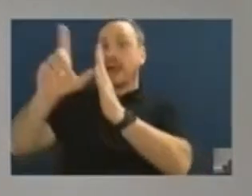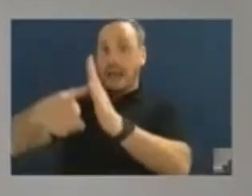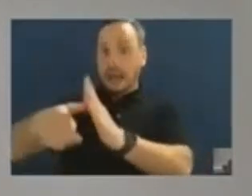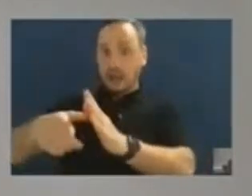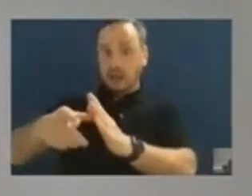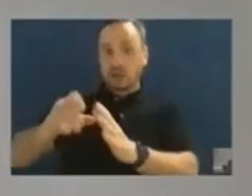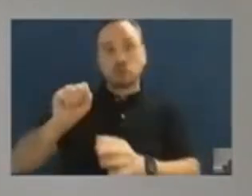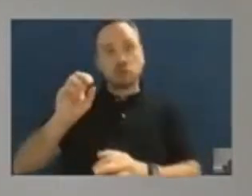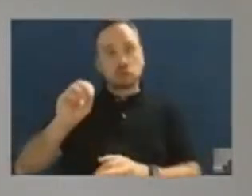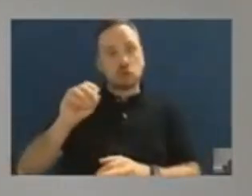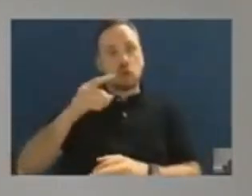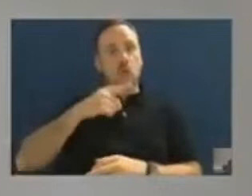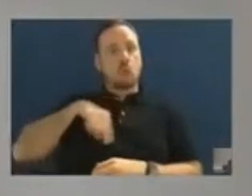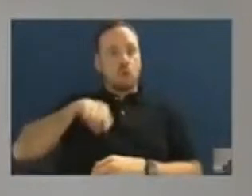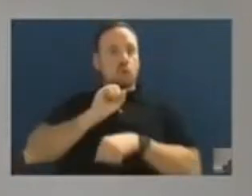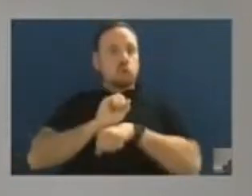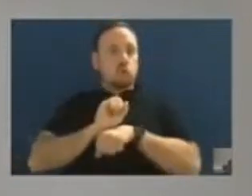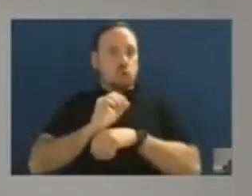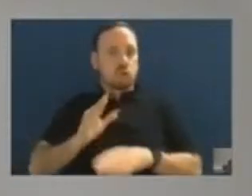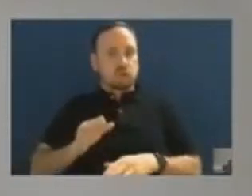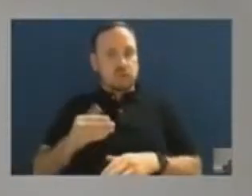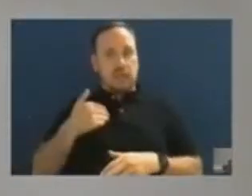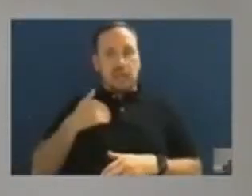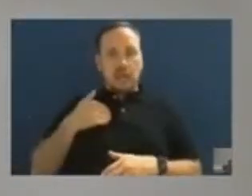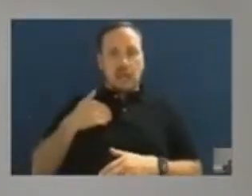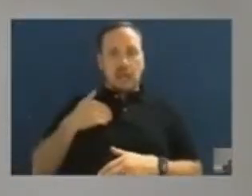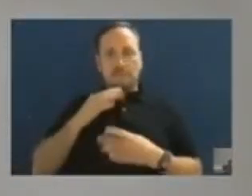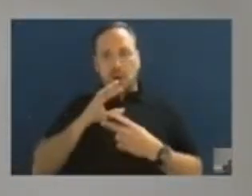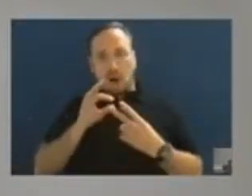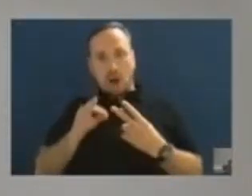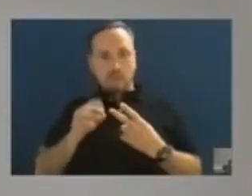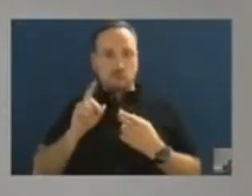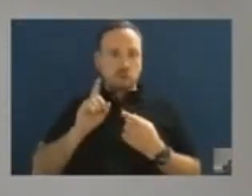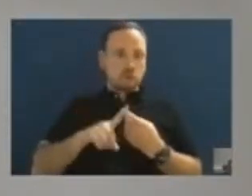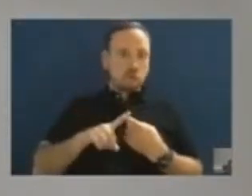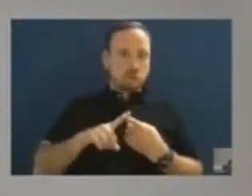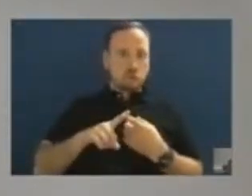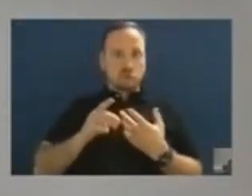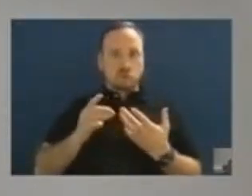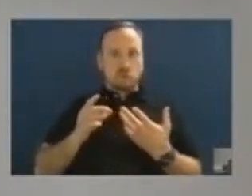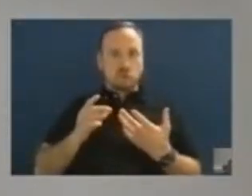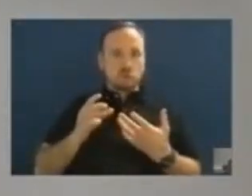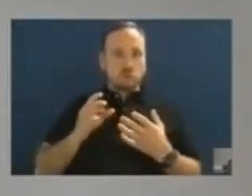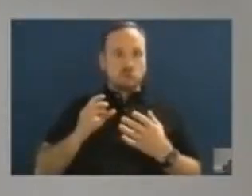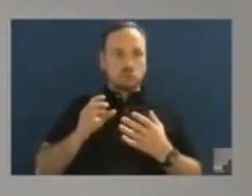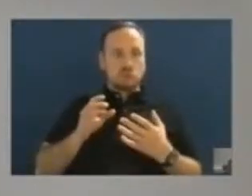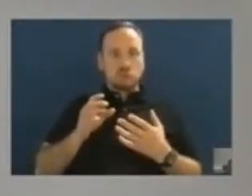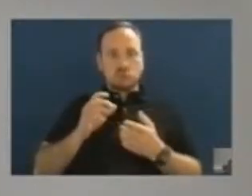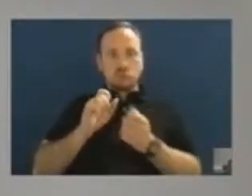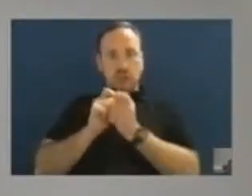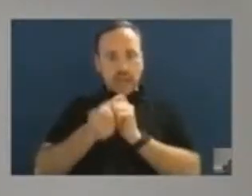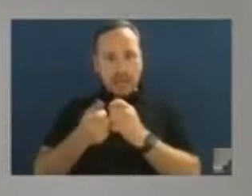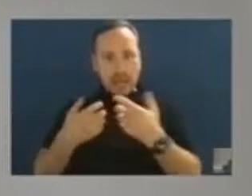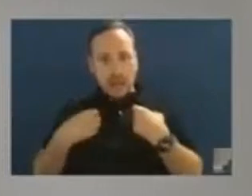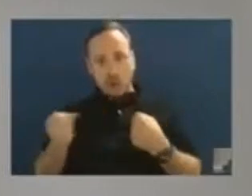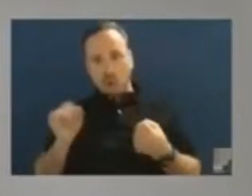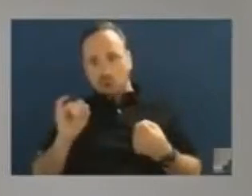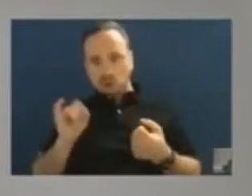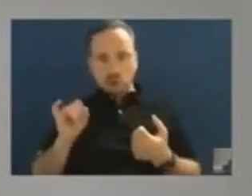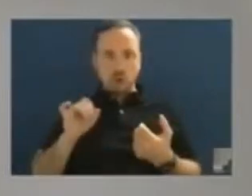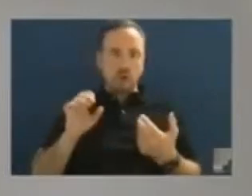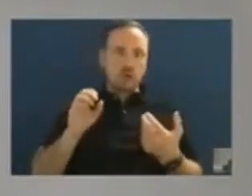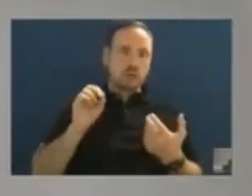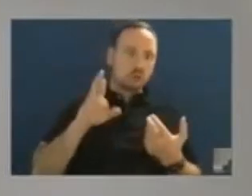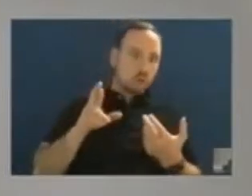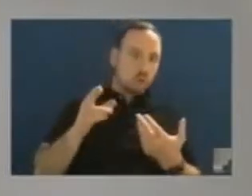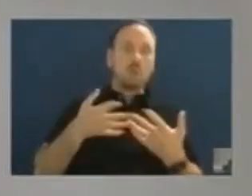about earlier, the benefit, the option to be able to make changes to their health insurance premium. So I think that would be